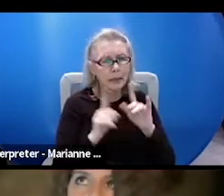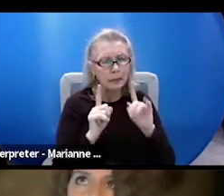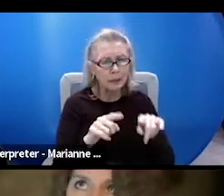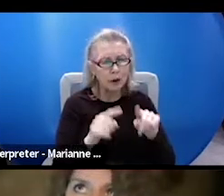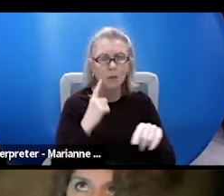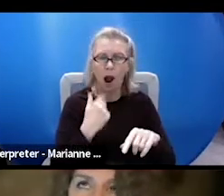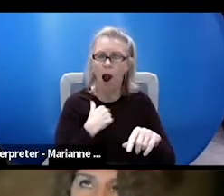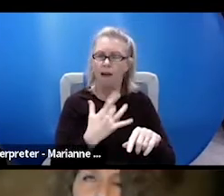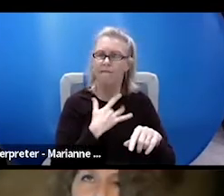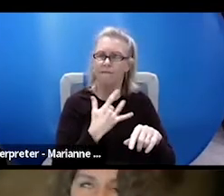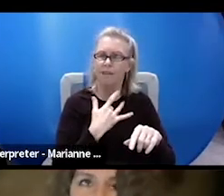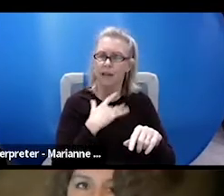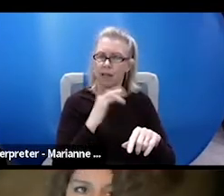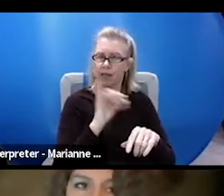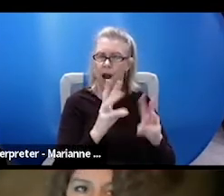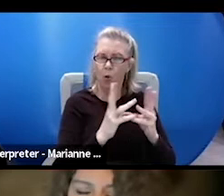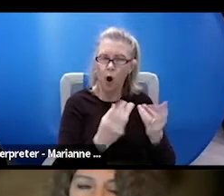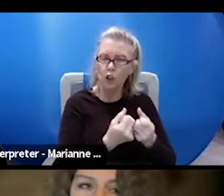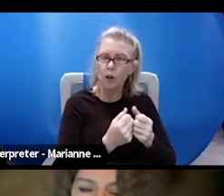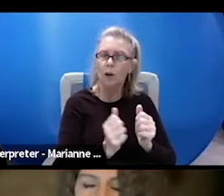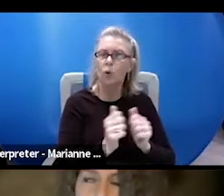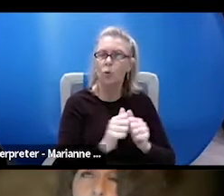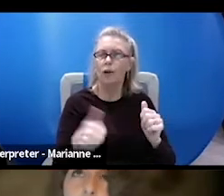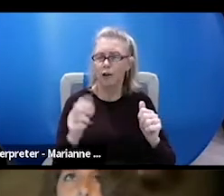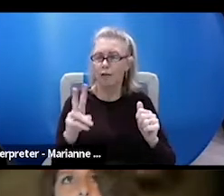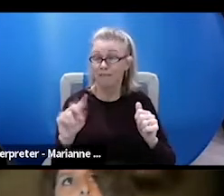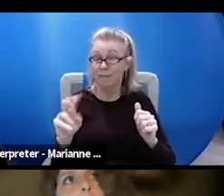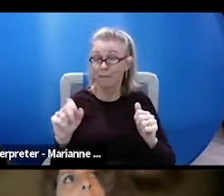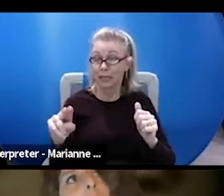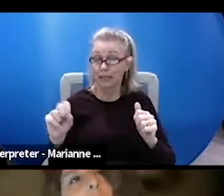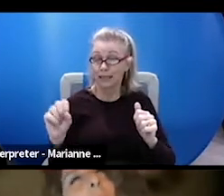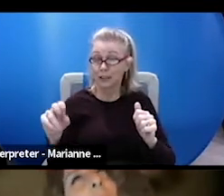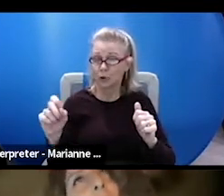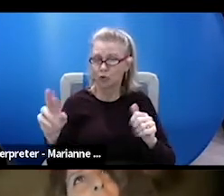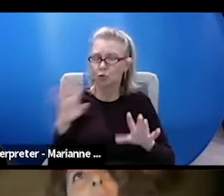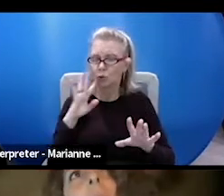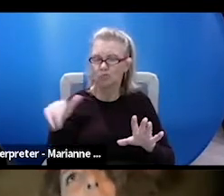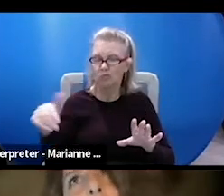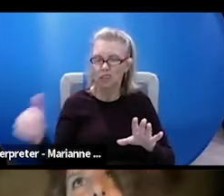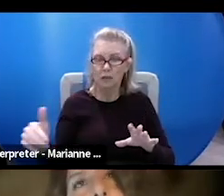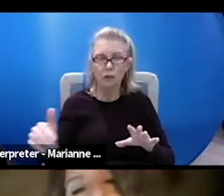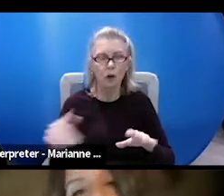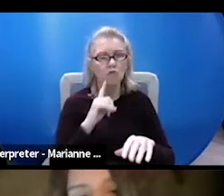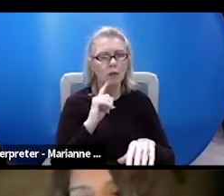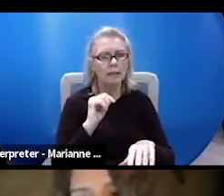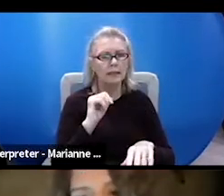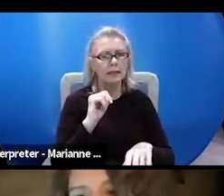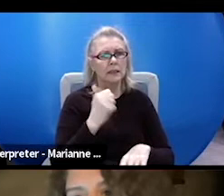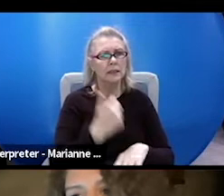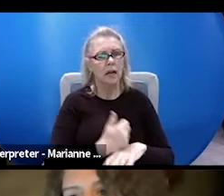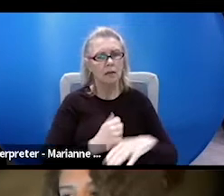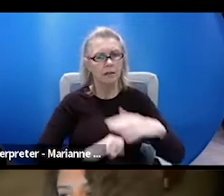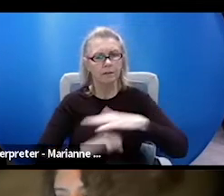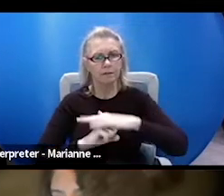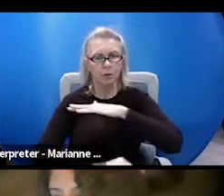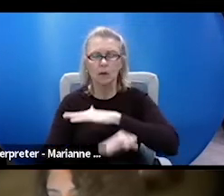that workshop, along with Vivian Sansour, who I'll talk about next, really set a foundation for